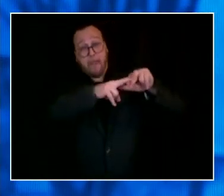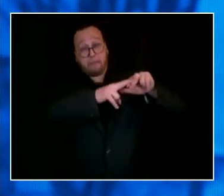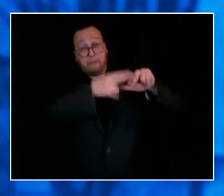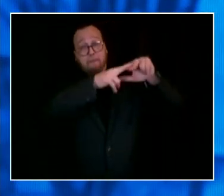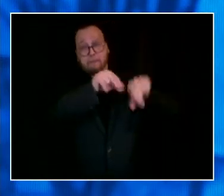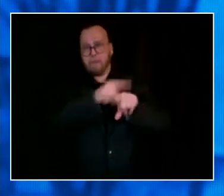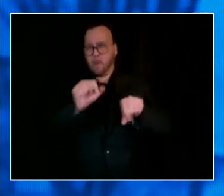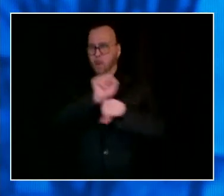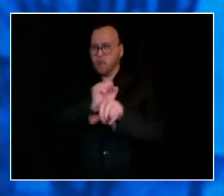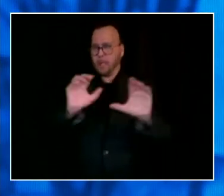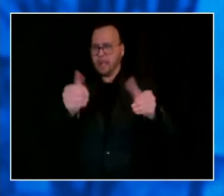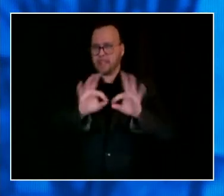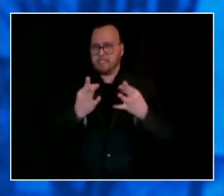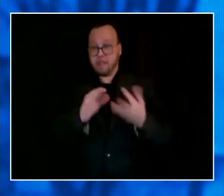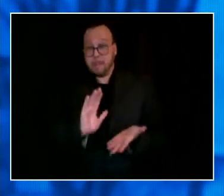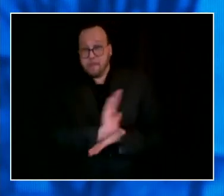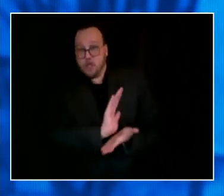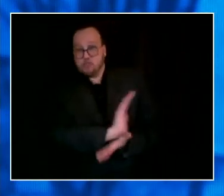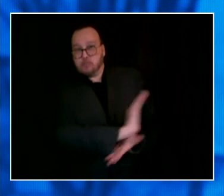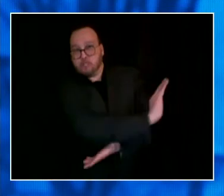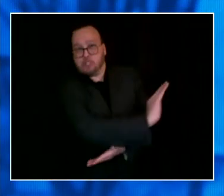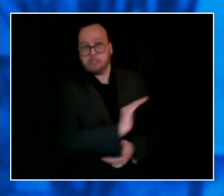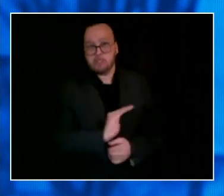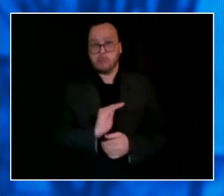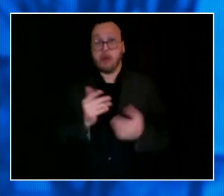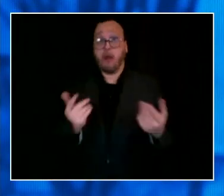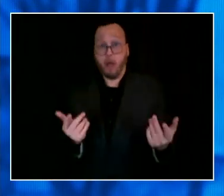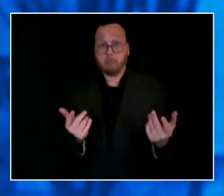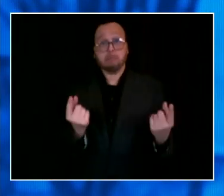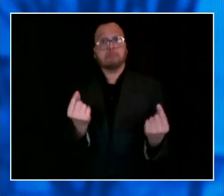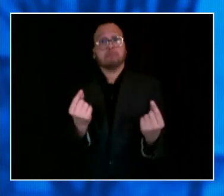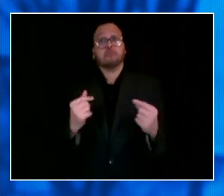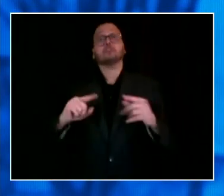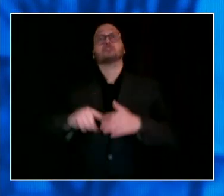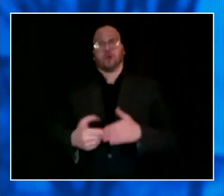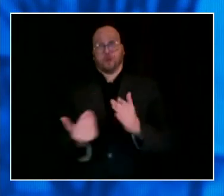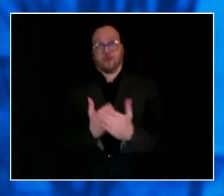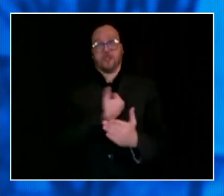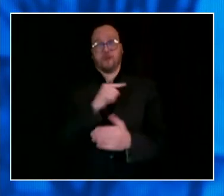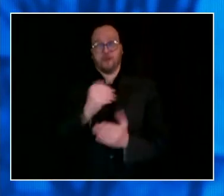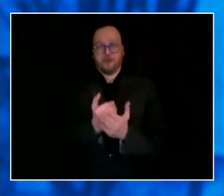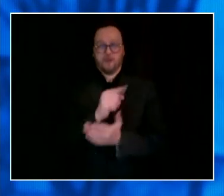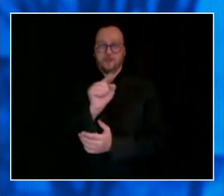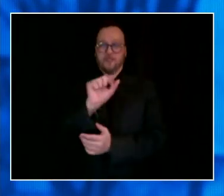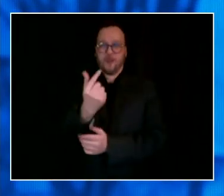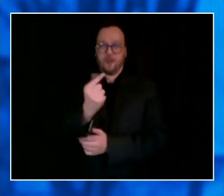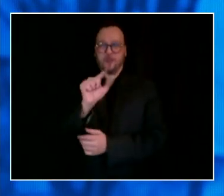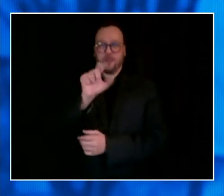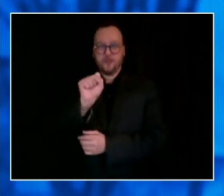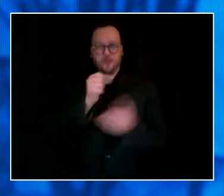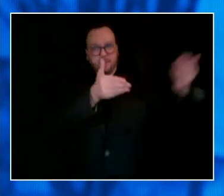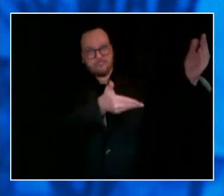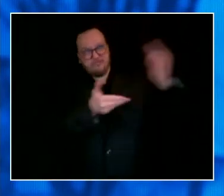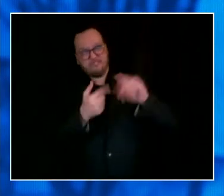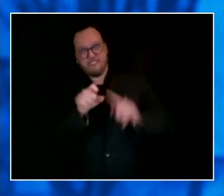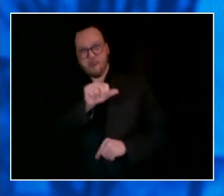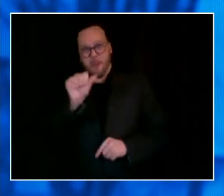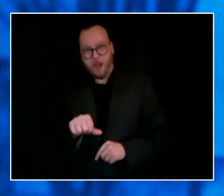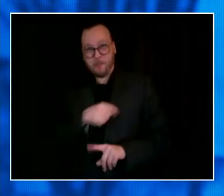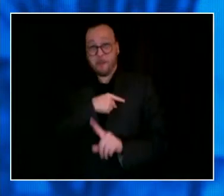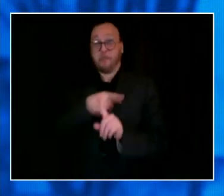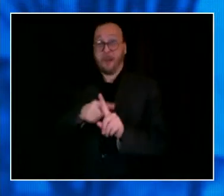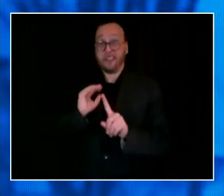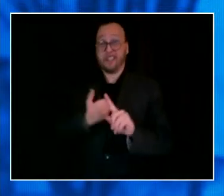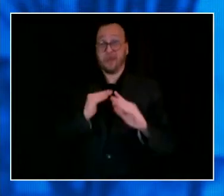have been pushed out. So we'll start to use the new zoning tools we secured from Albany and our City of Yes